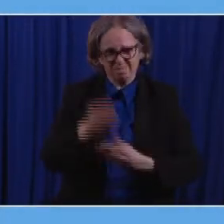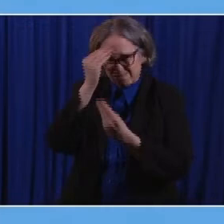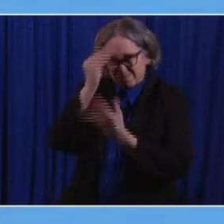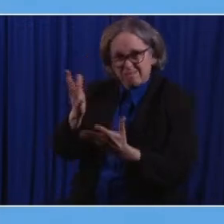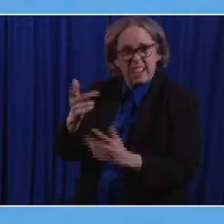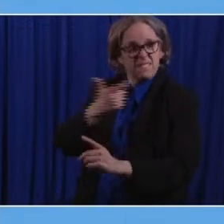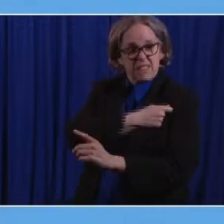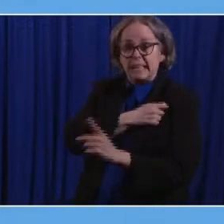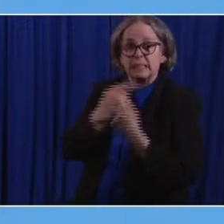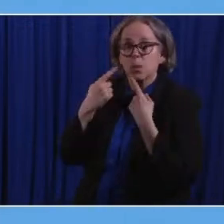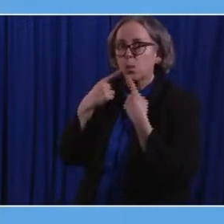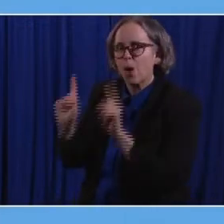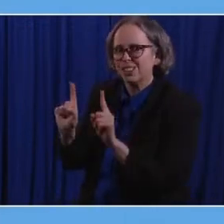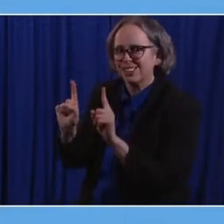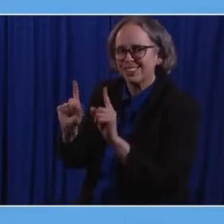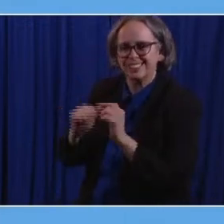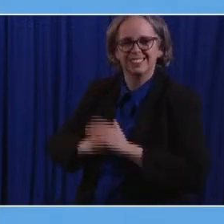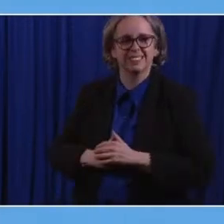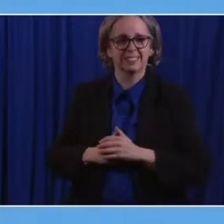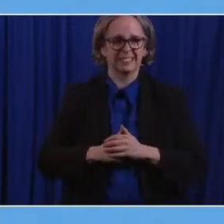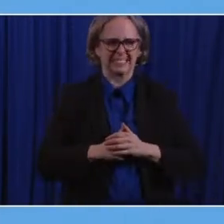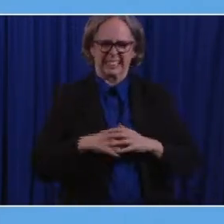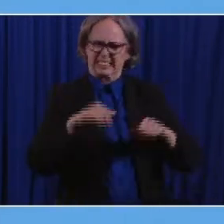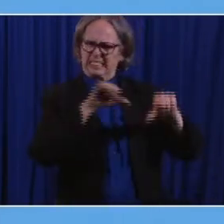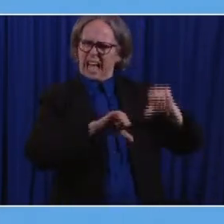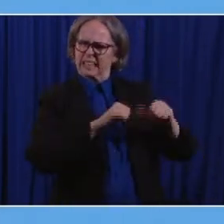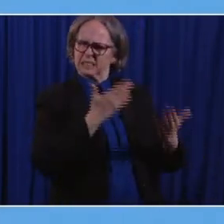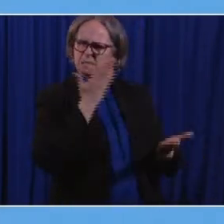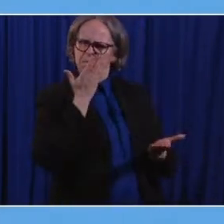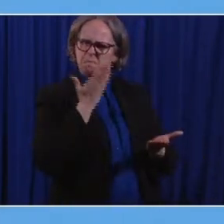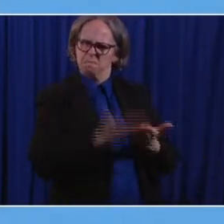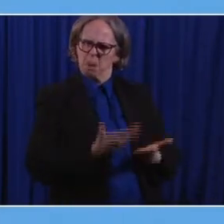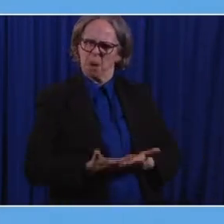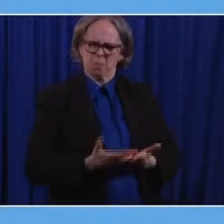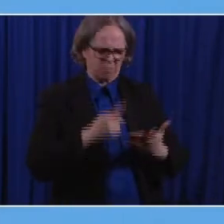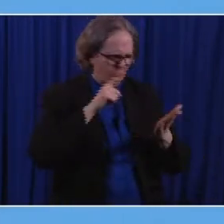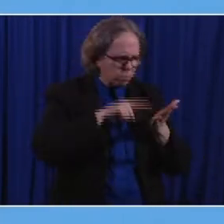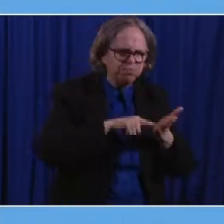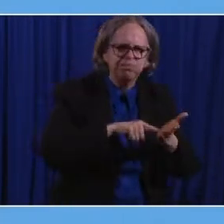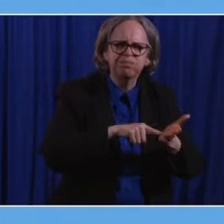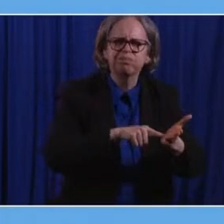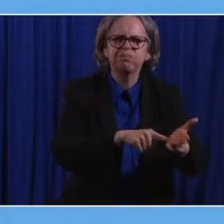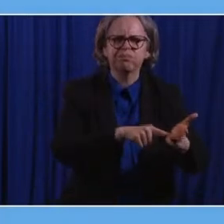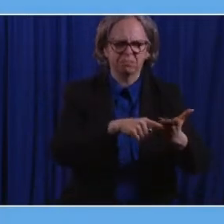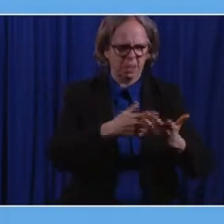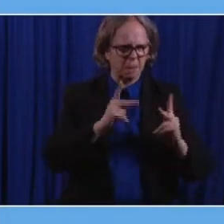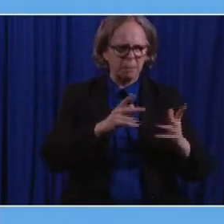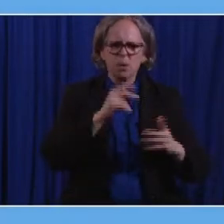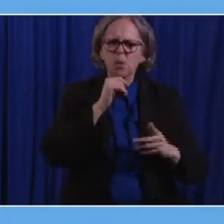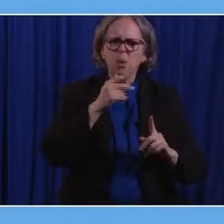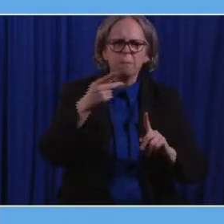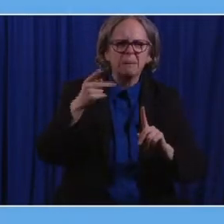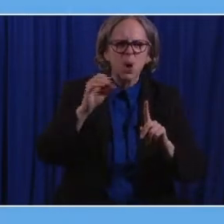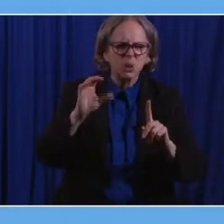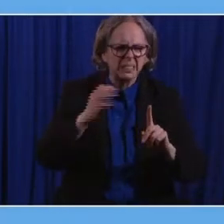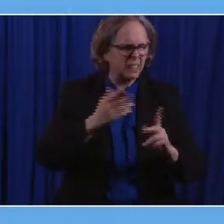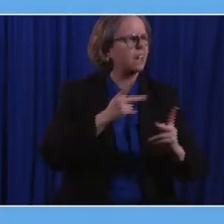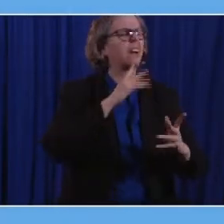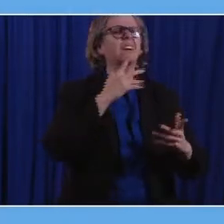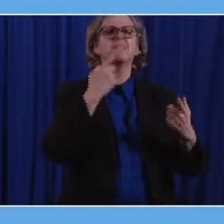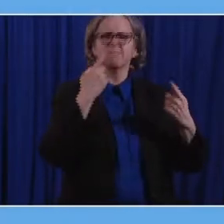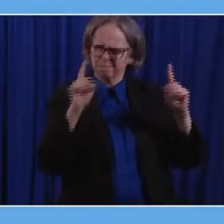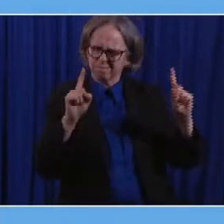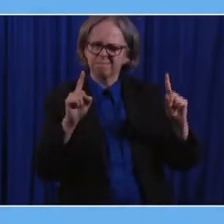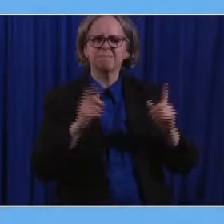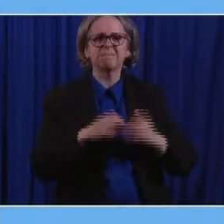Scientists of color and clinical trial participants of color Have been key to making it a reality. We can trust these